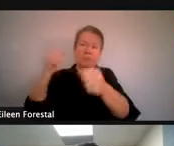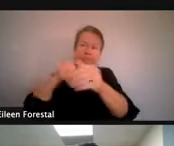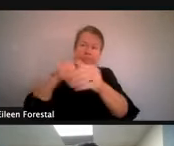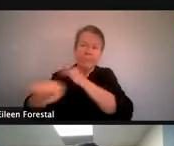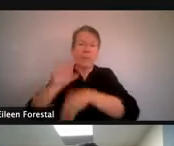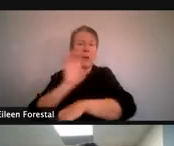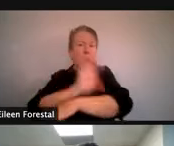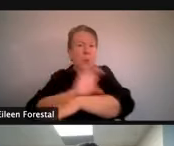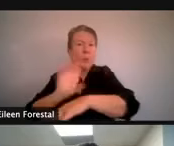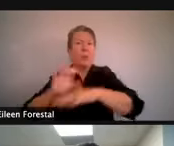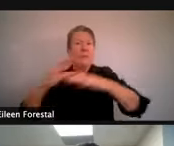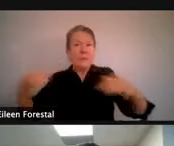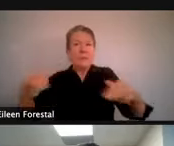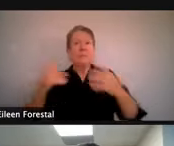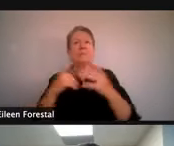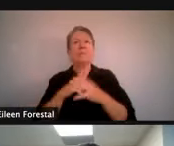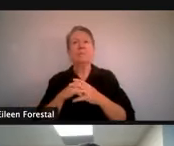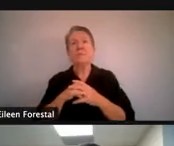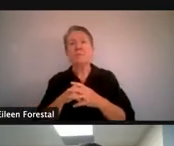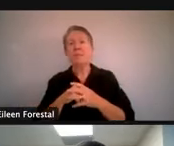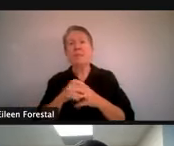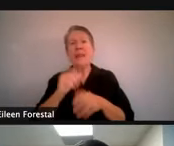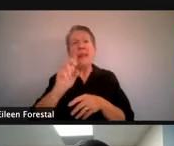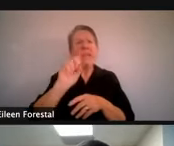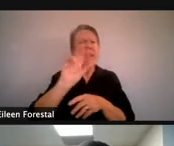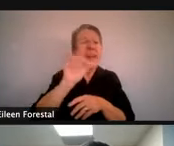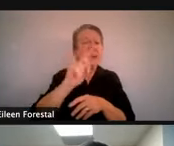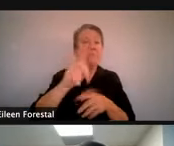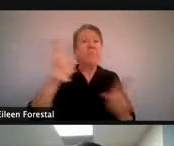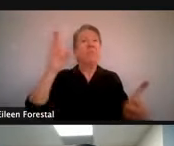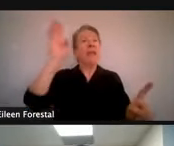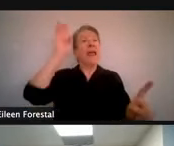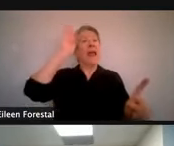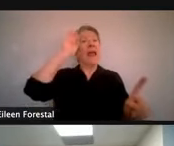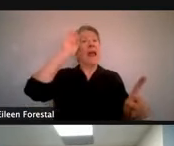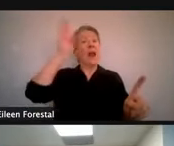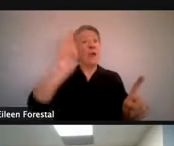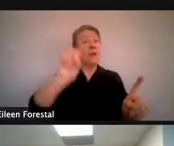We'll go to David Mathak. Hi, Dave.